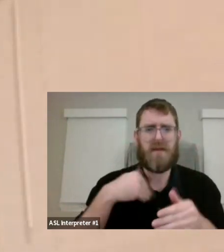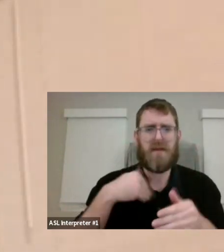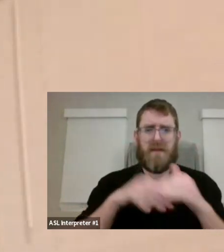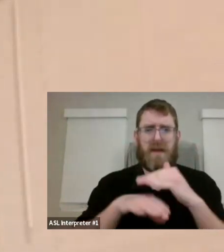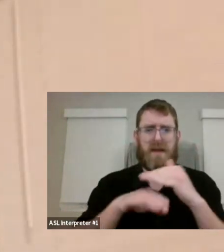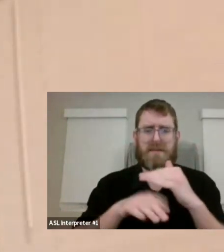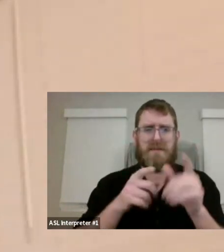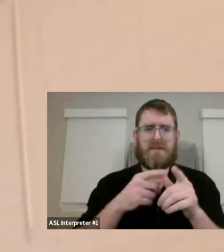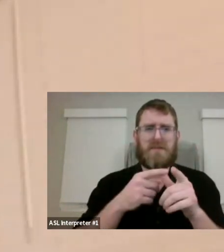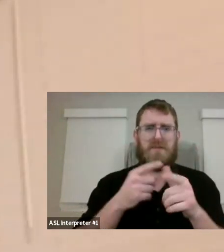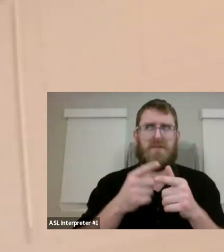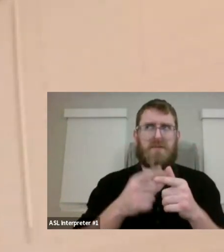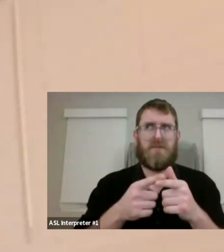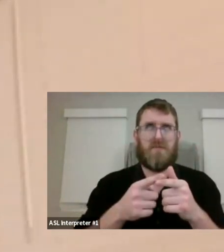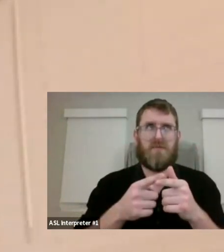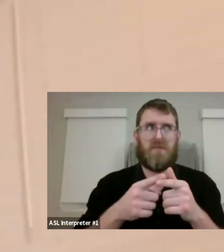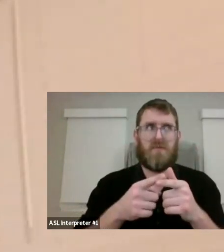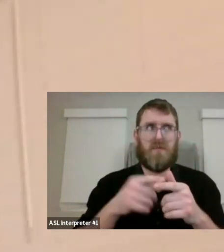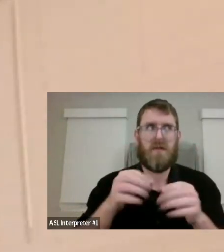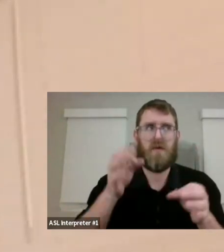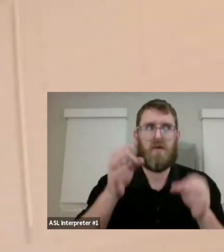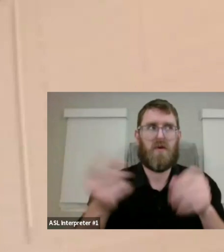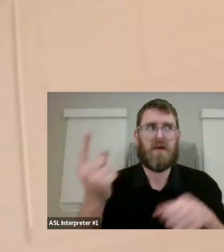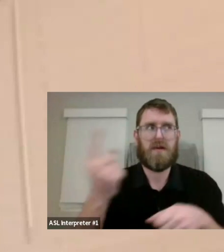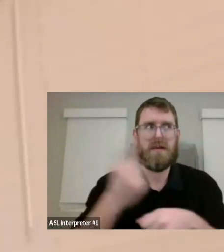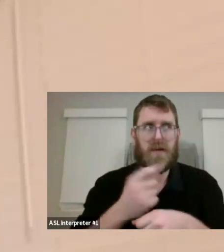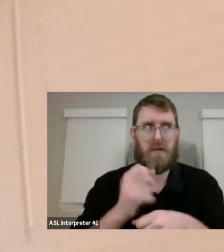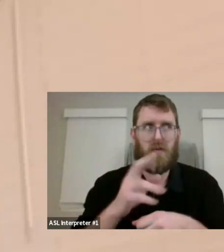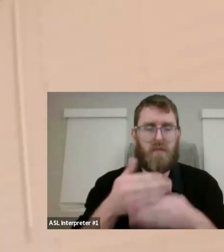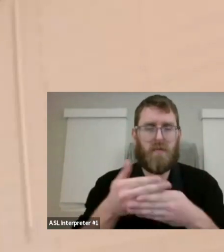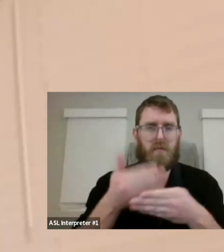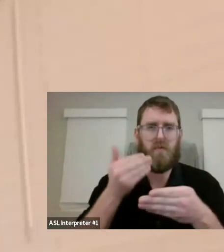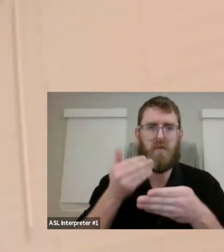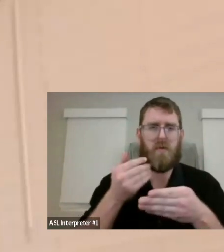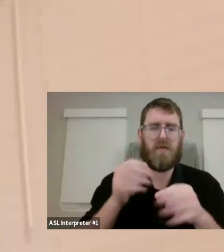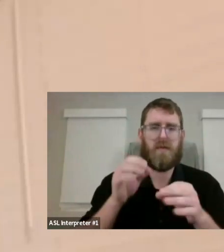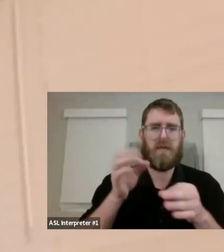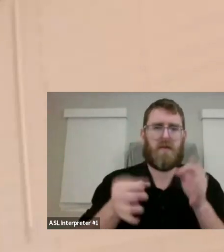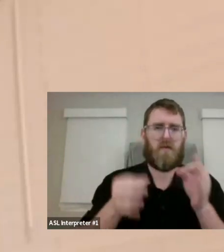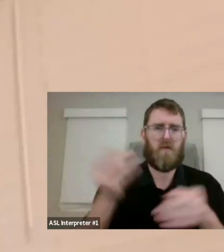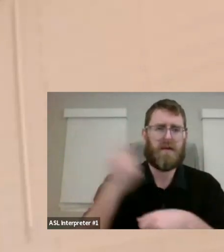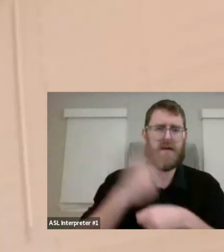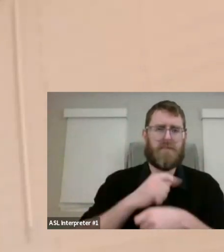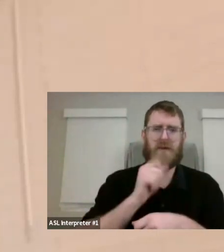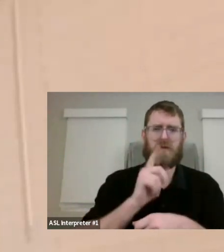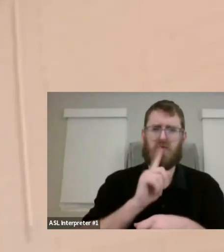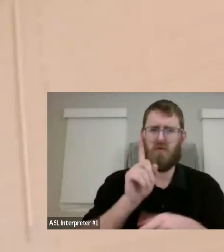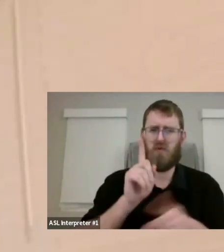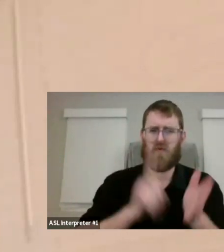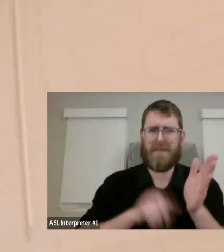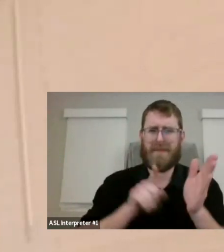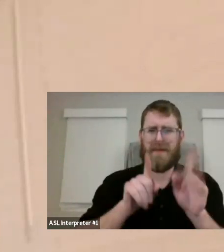It says until the court date, or maybe before the court date. I'm not sure what the question.